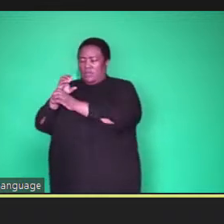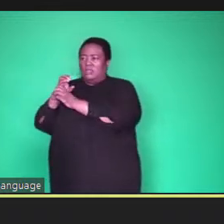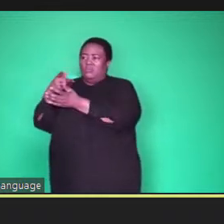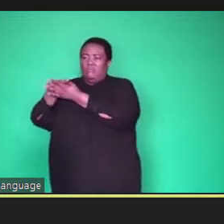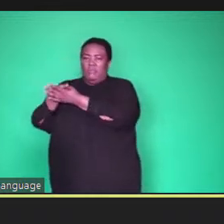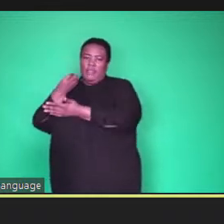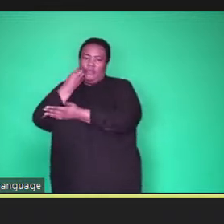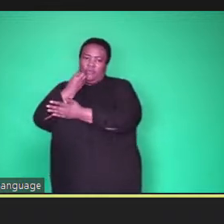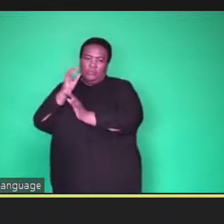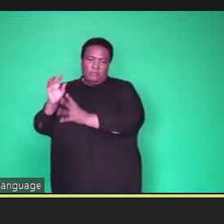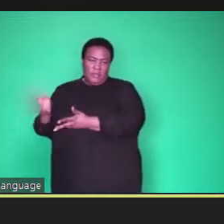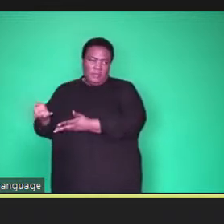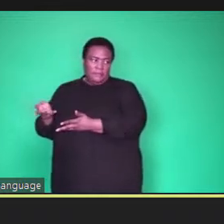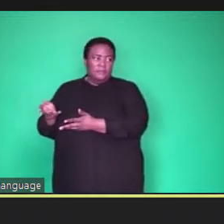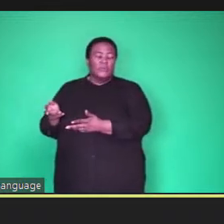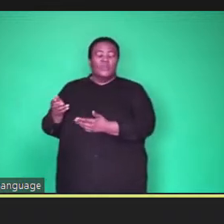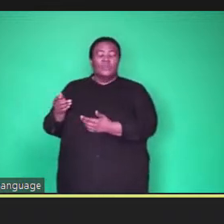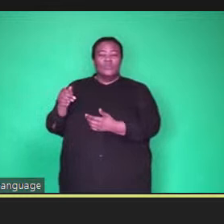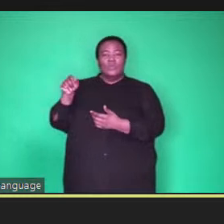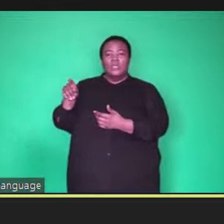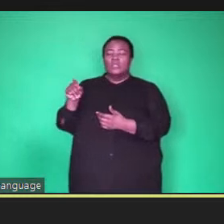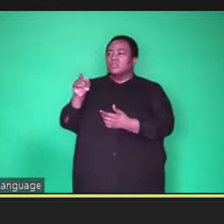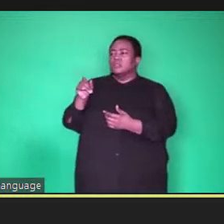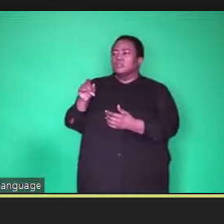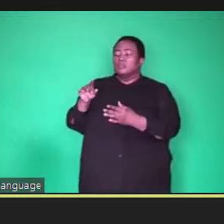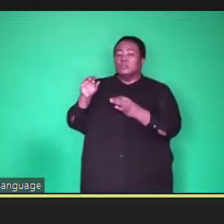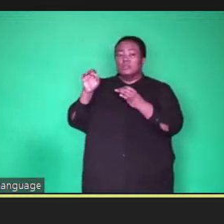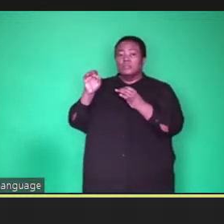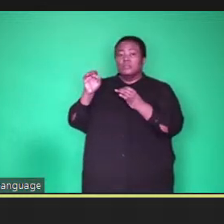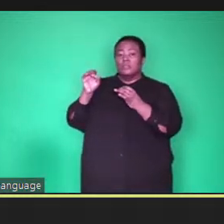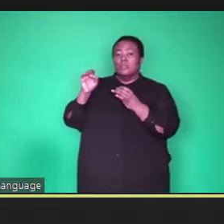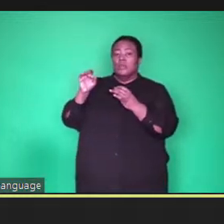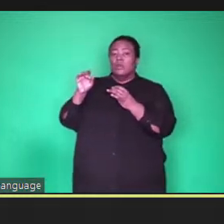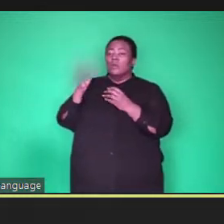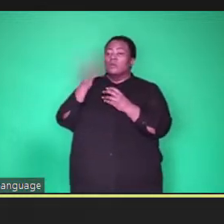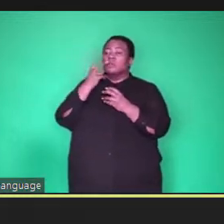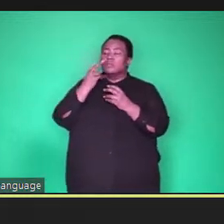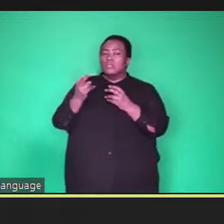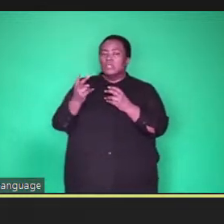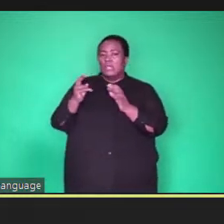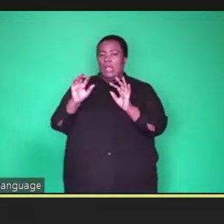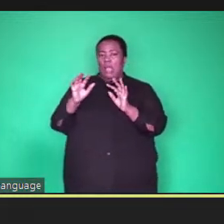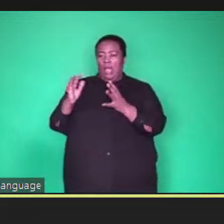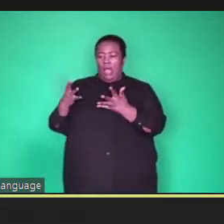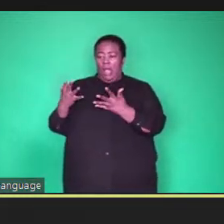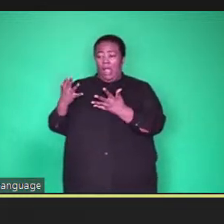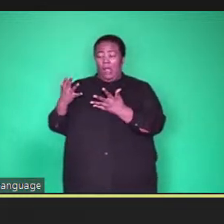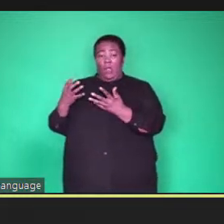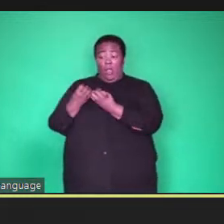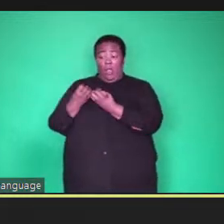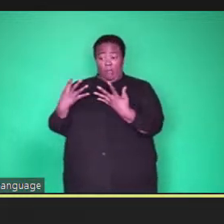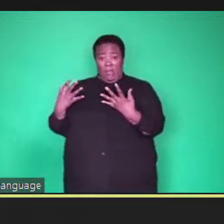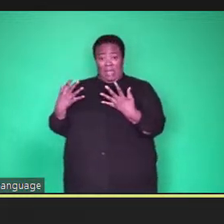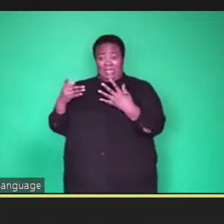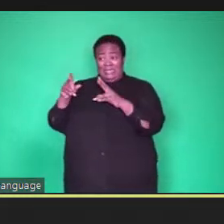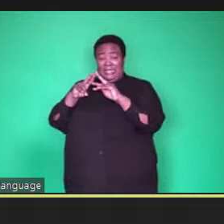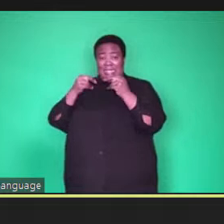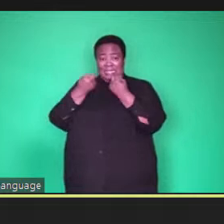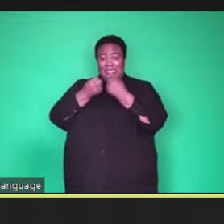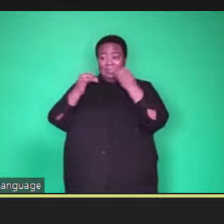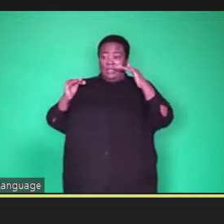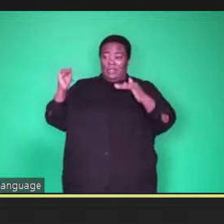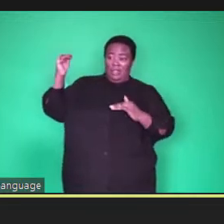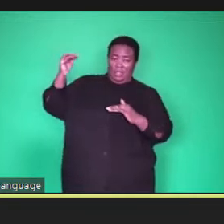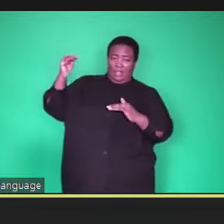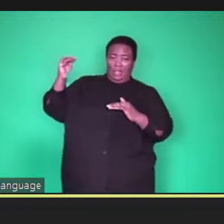in rural areas, realizing just how much that national inequality also plays out in